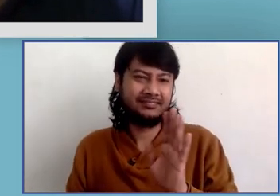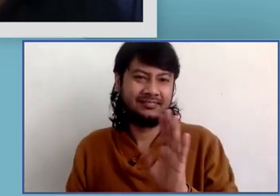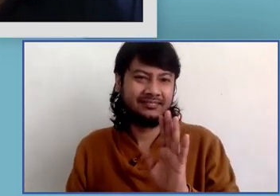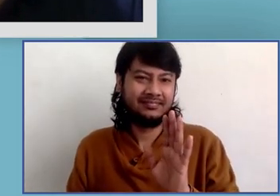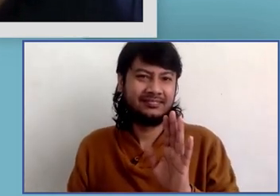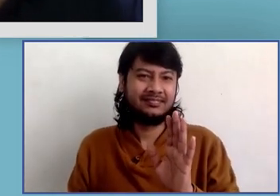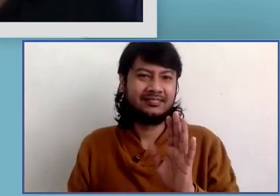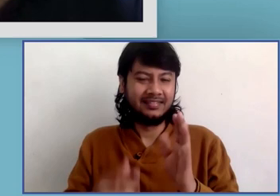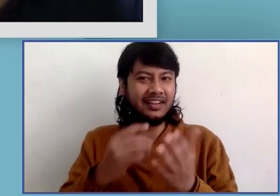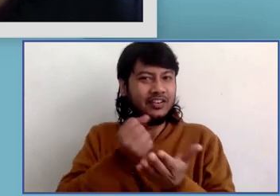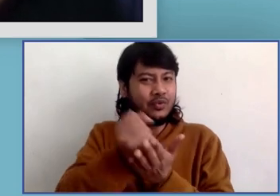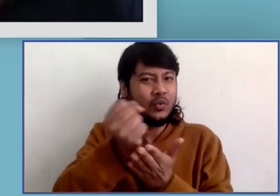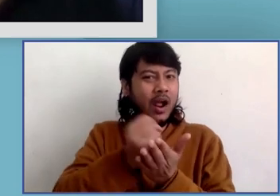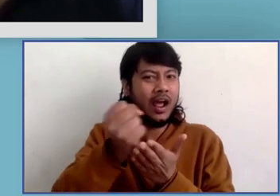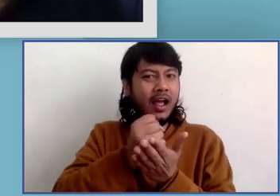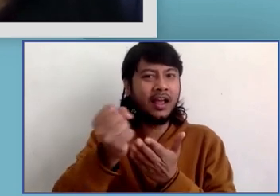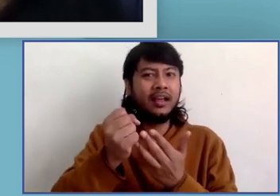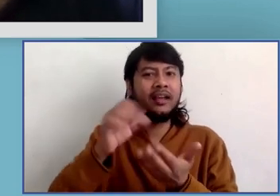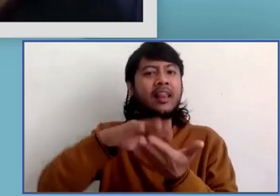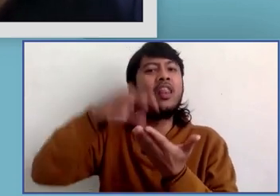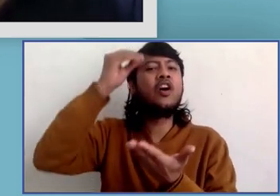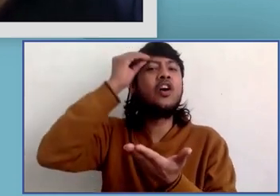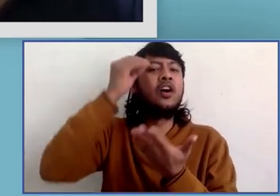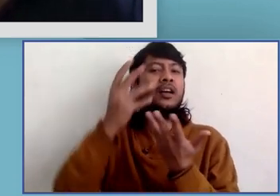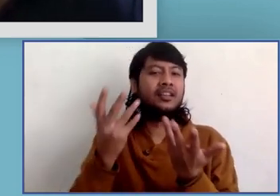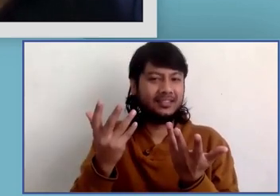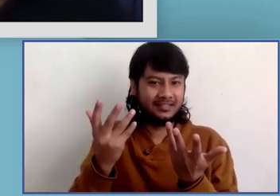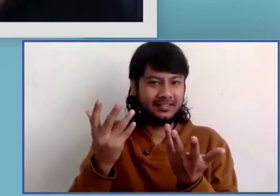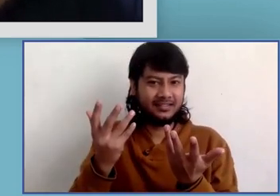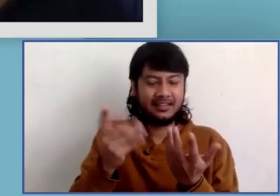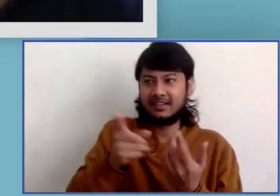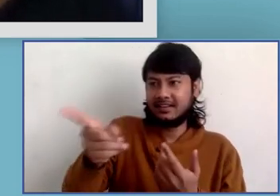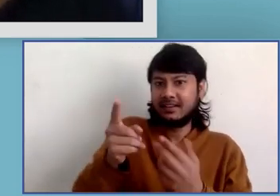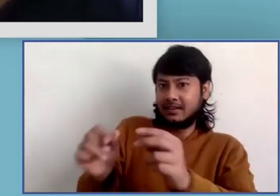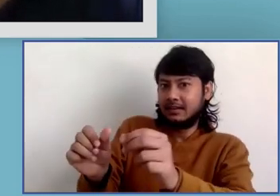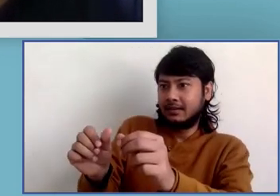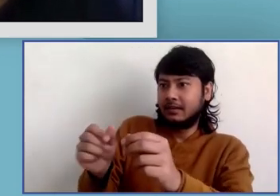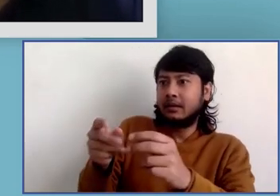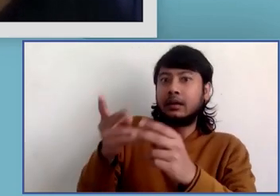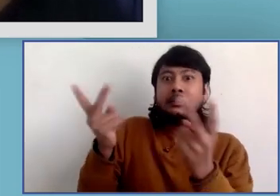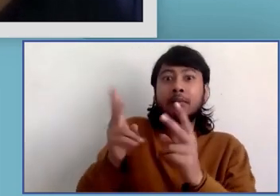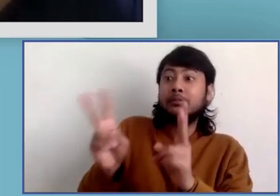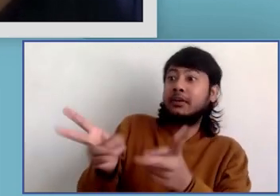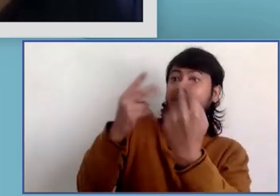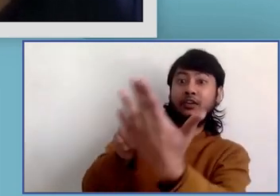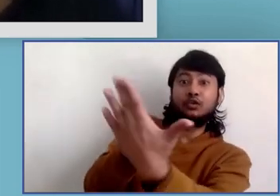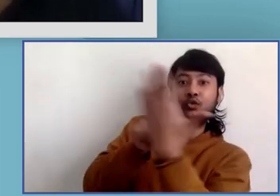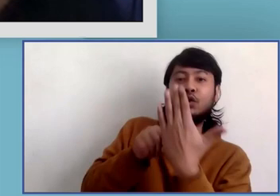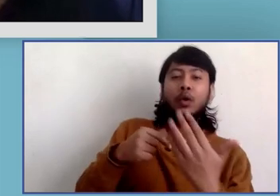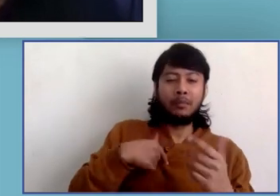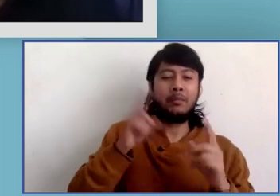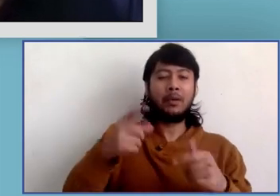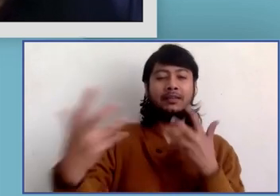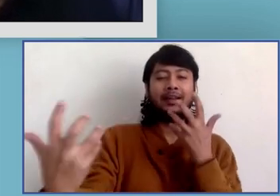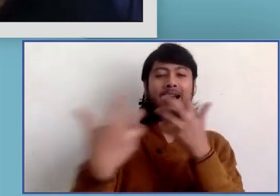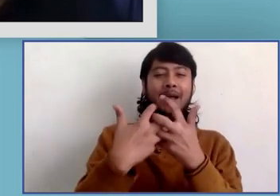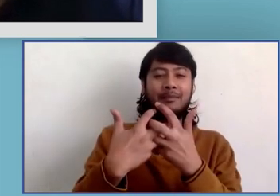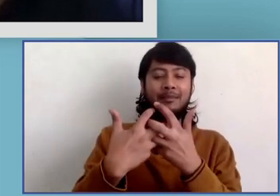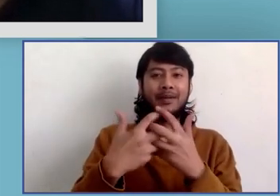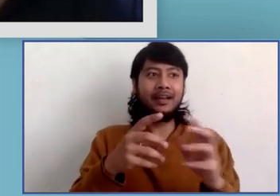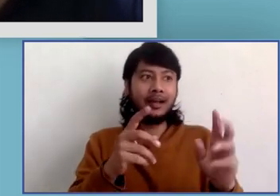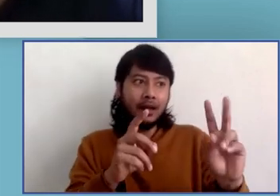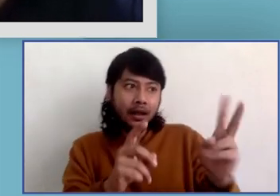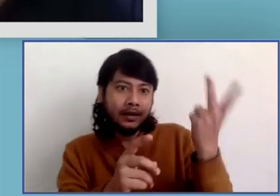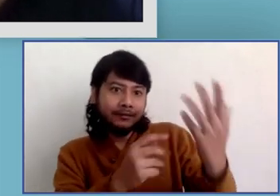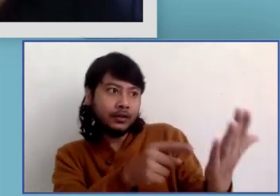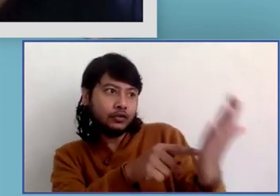I mean, if the evidence changes and new conclusions are coming, then you should be able to adapt and try new things. And only